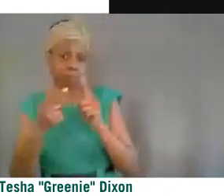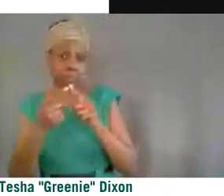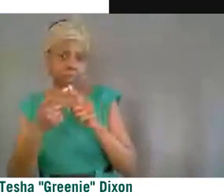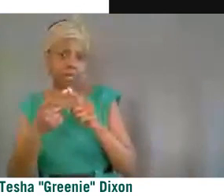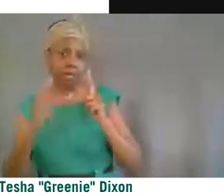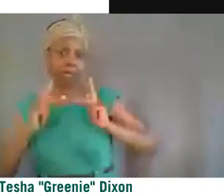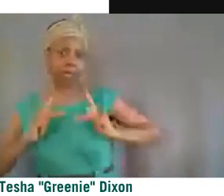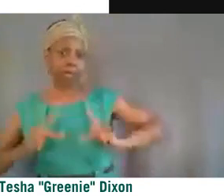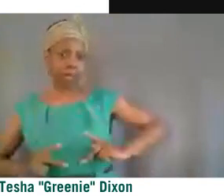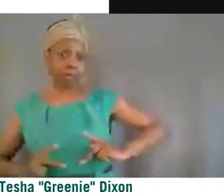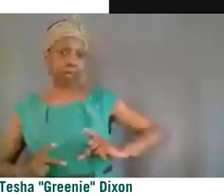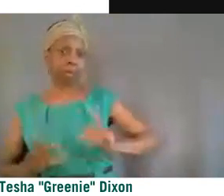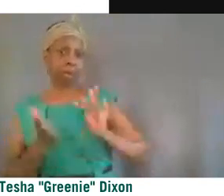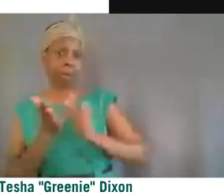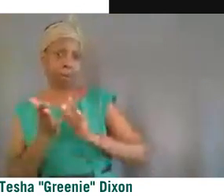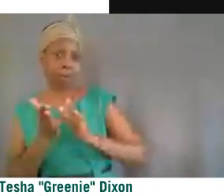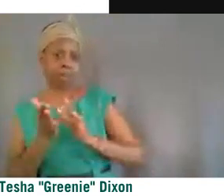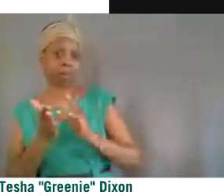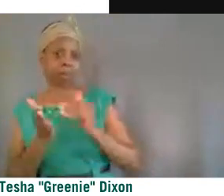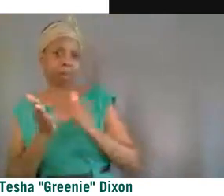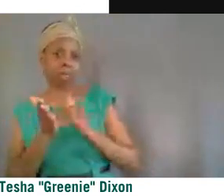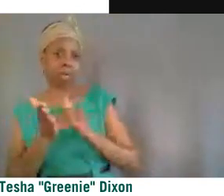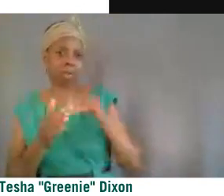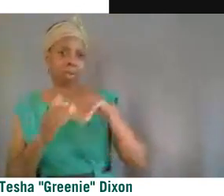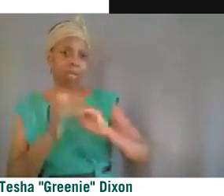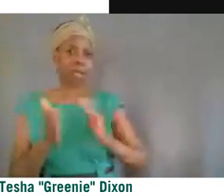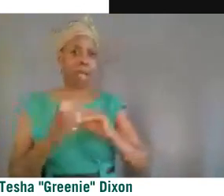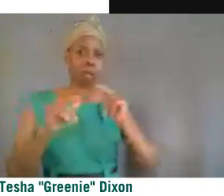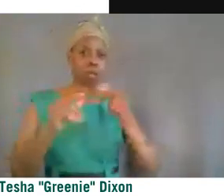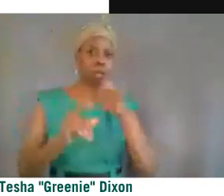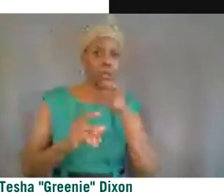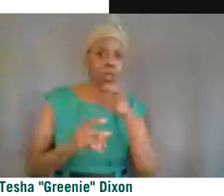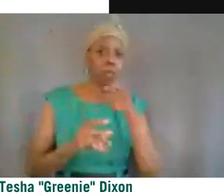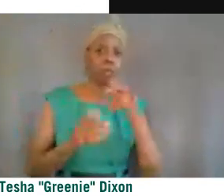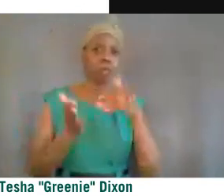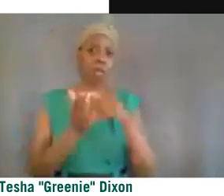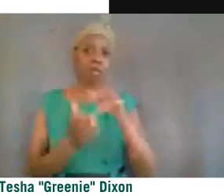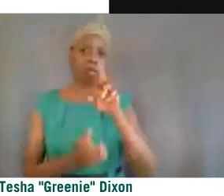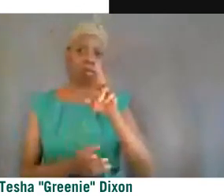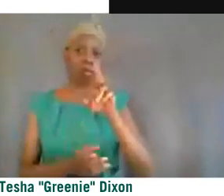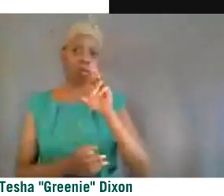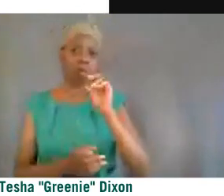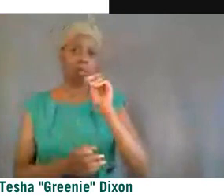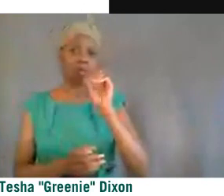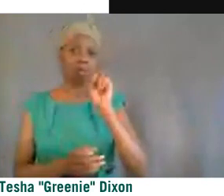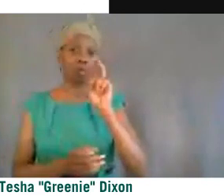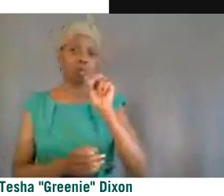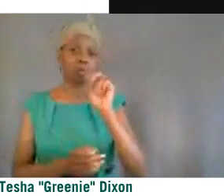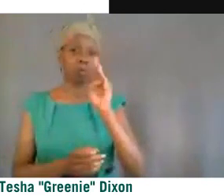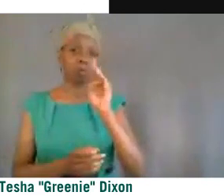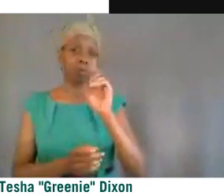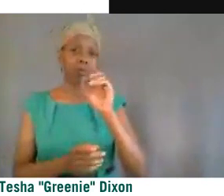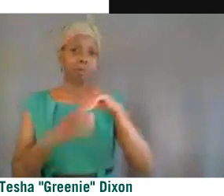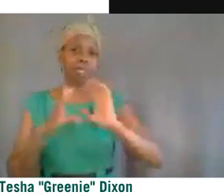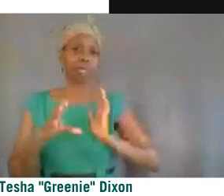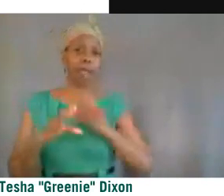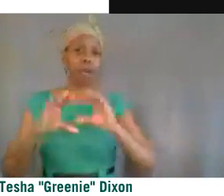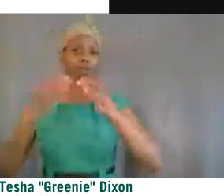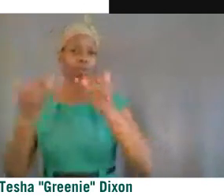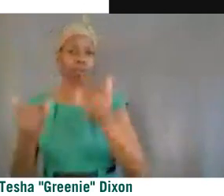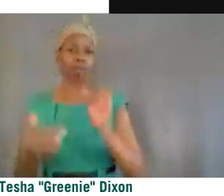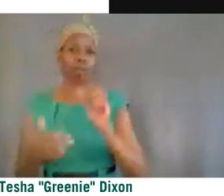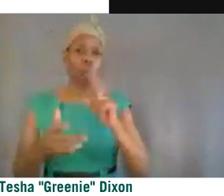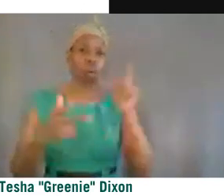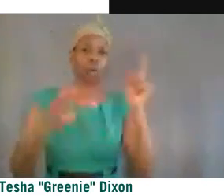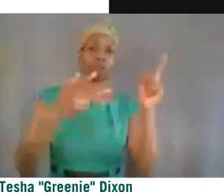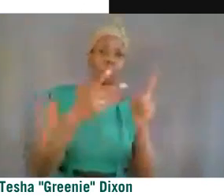which is Dr. Rosenberg in our group here today, or an orthopedic surgeon, but someone who's